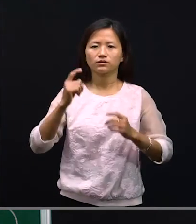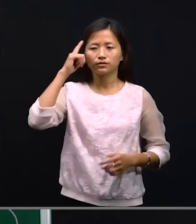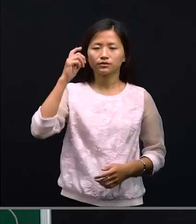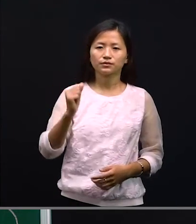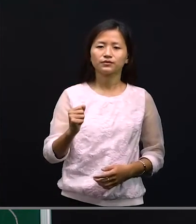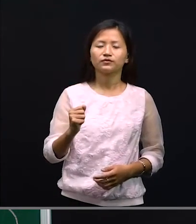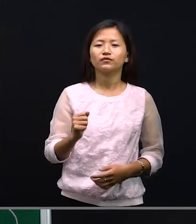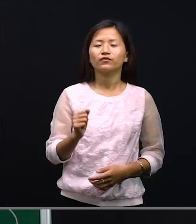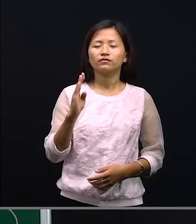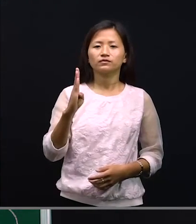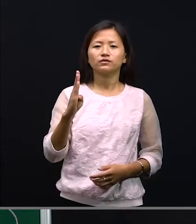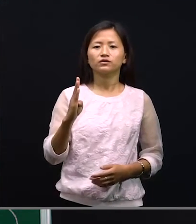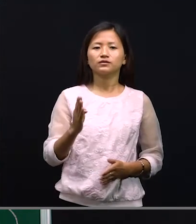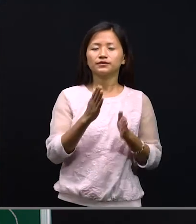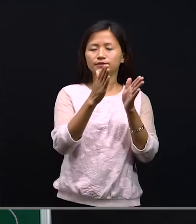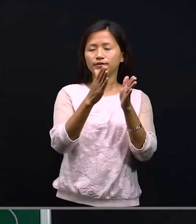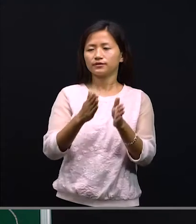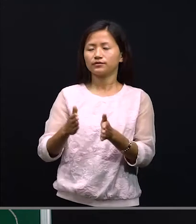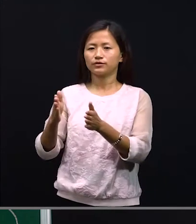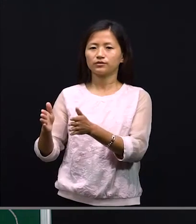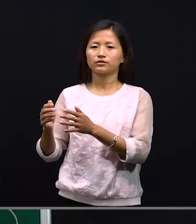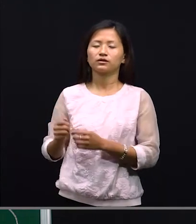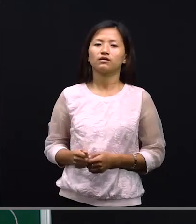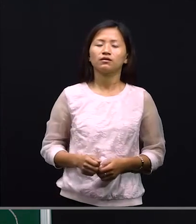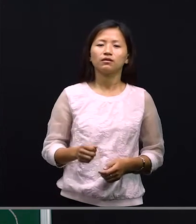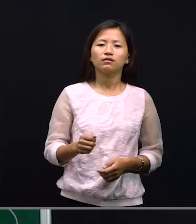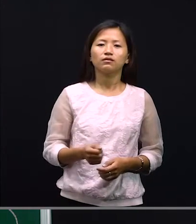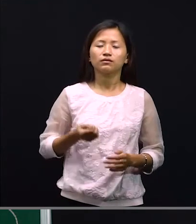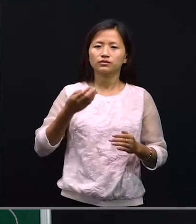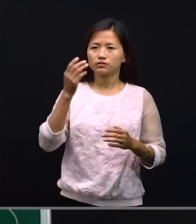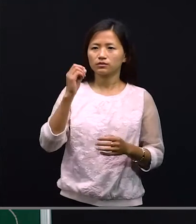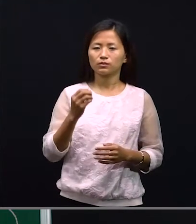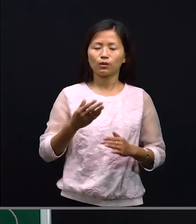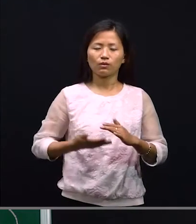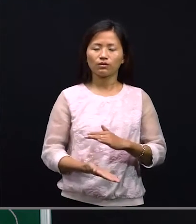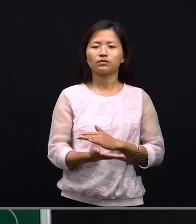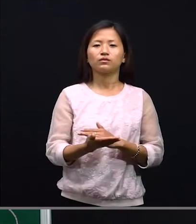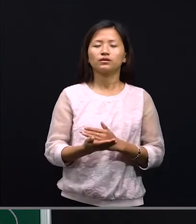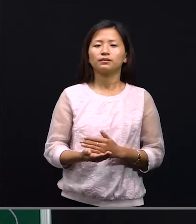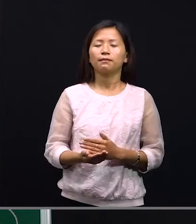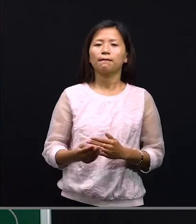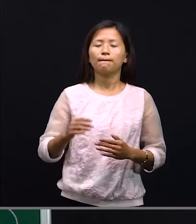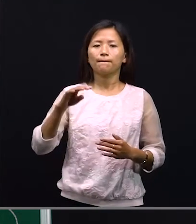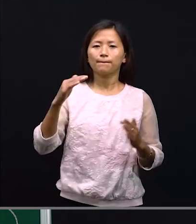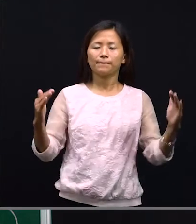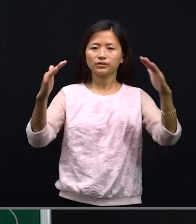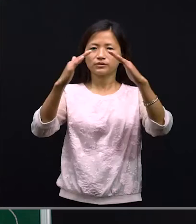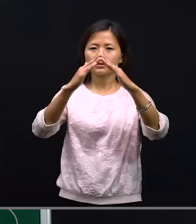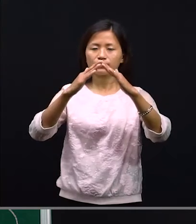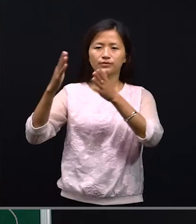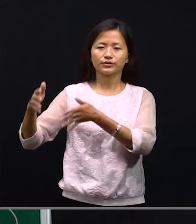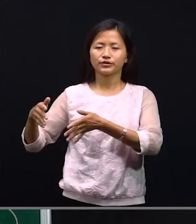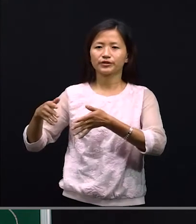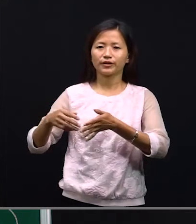remember, there are 4 divisions of mountains in Nagaland: the lower mountain range, the middle mountain range, the Patkai